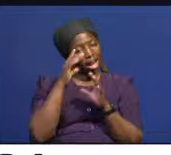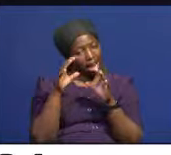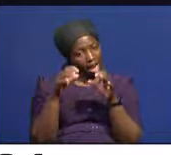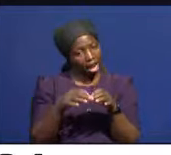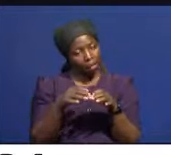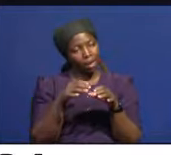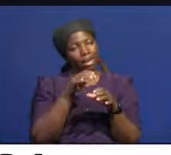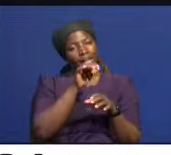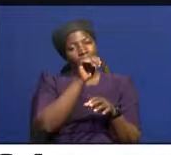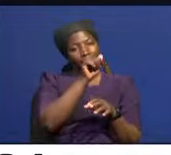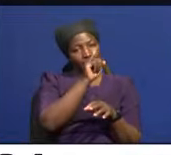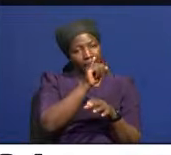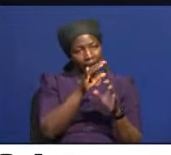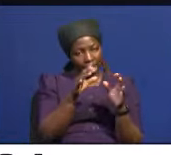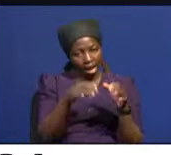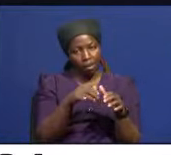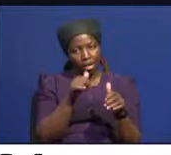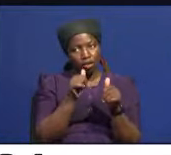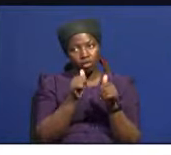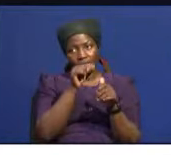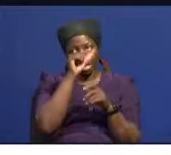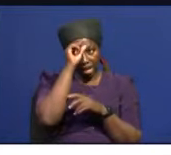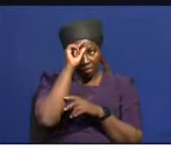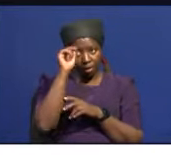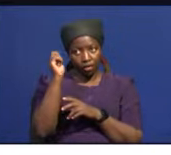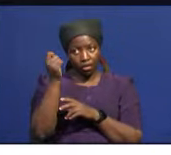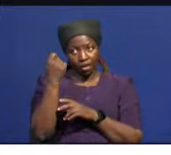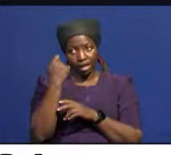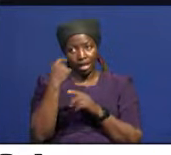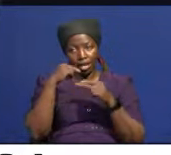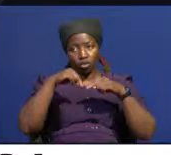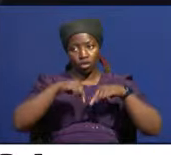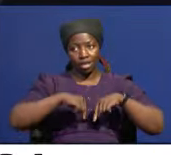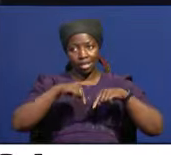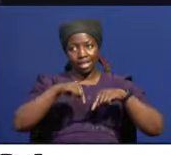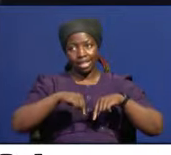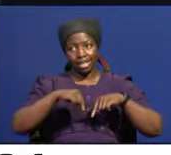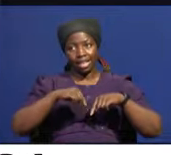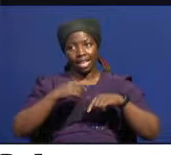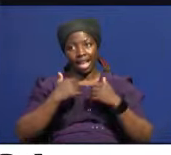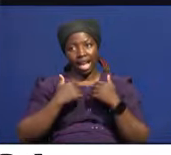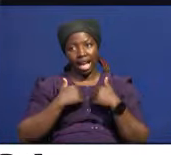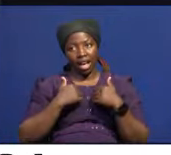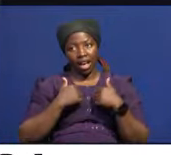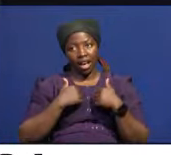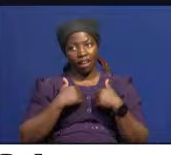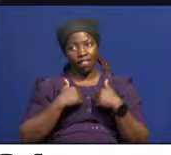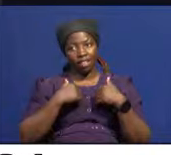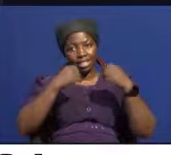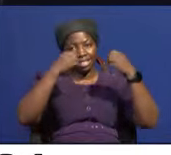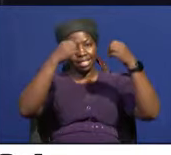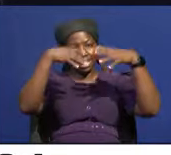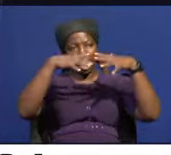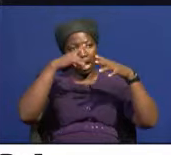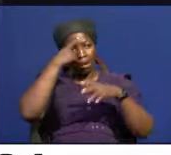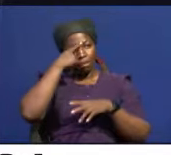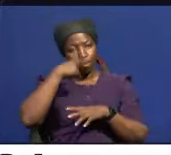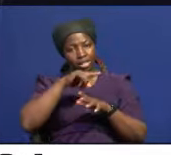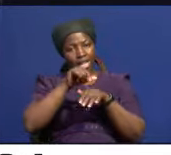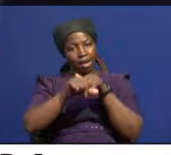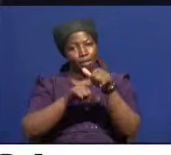an AI company, which the government of Kenya today does not even have a clear policy on